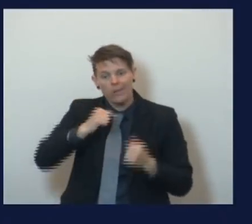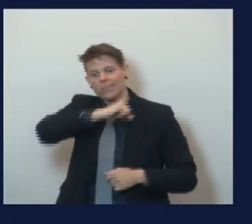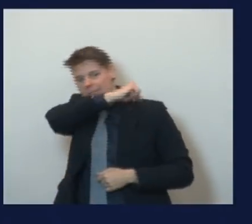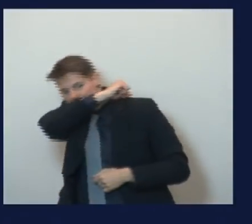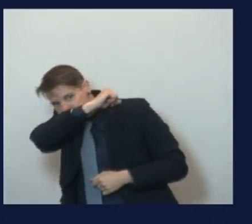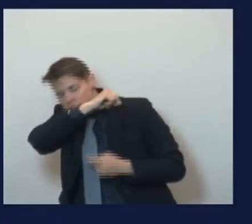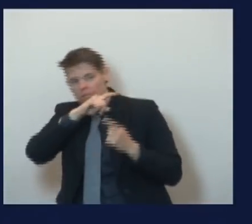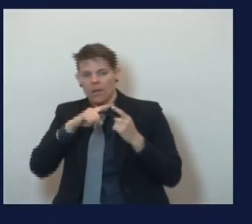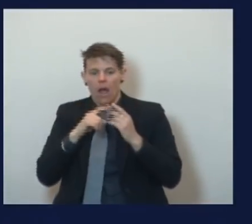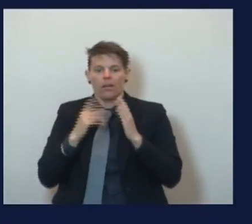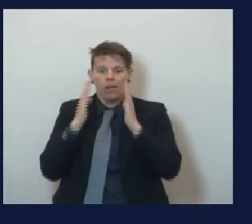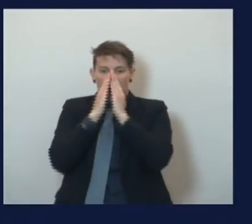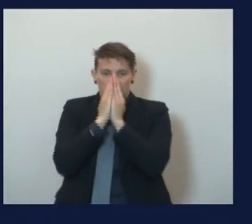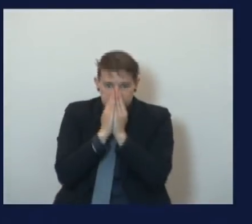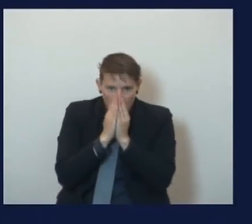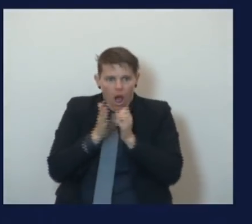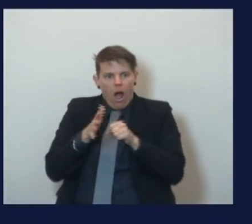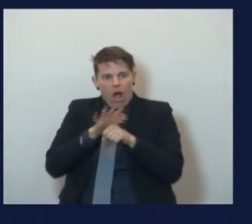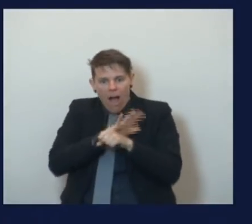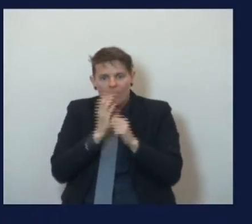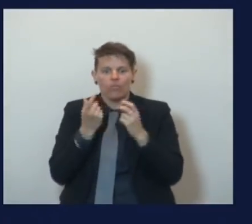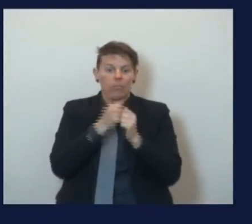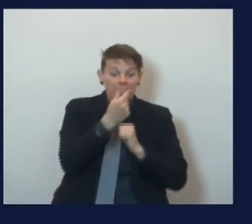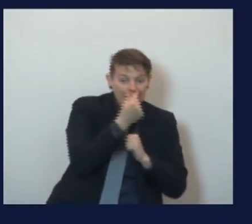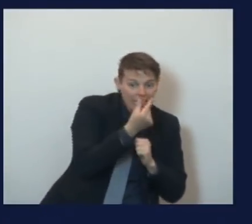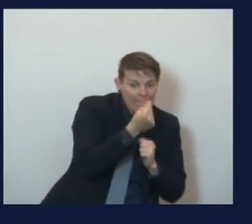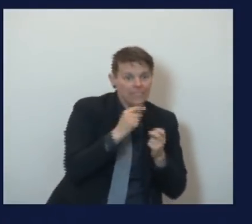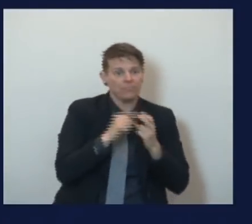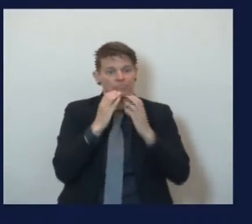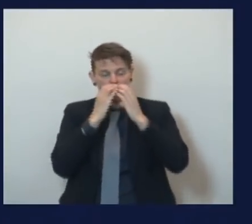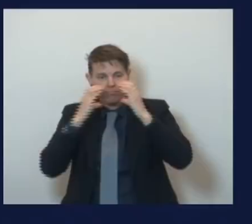trying to have on these face coverings. Okay, next slide.